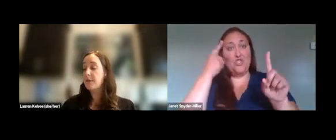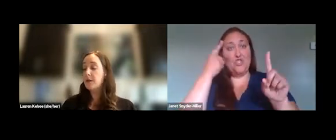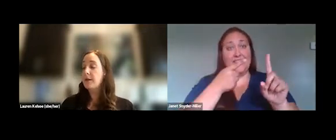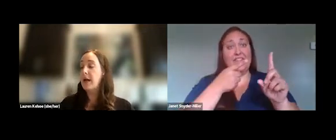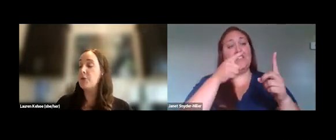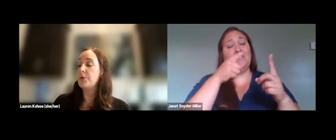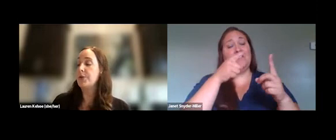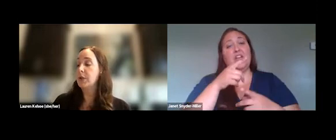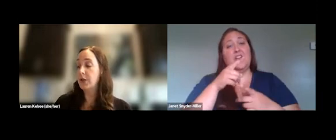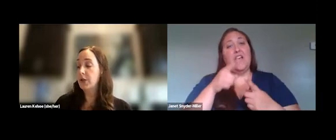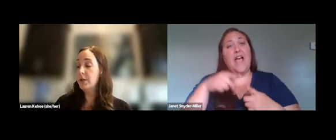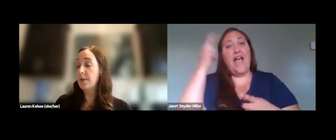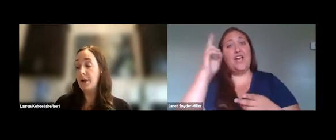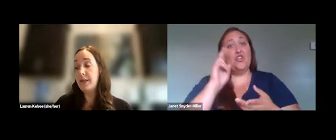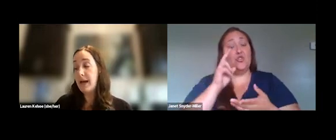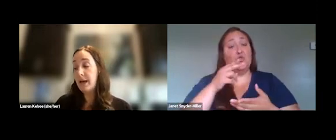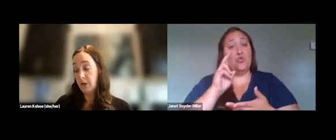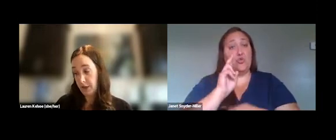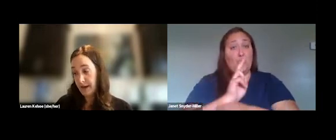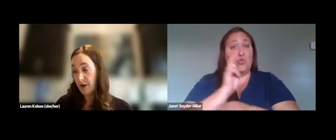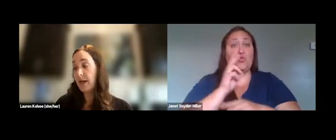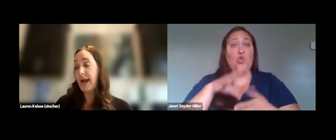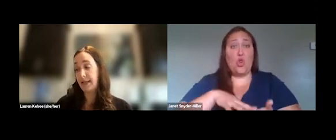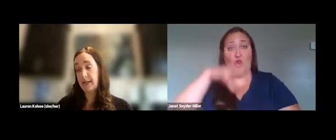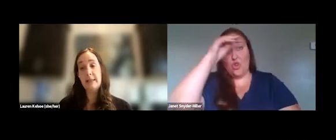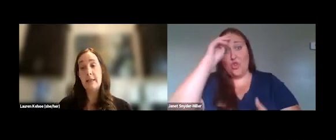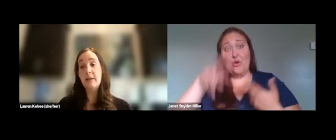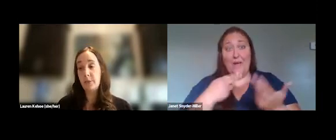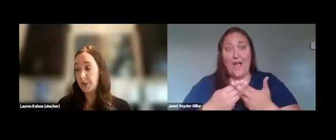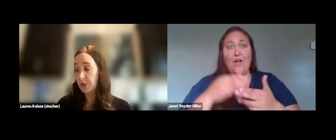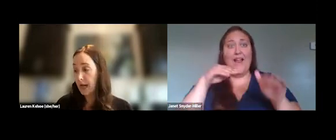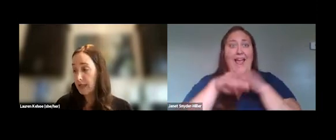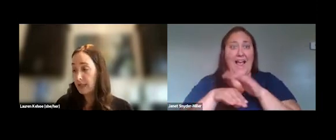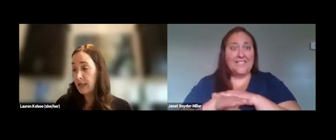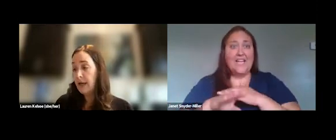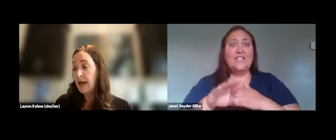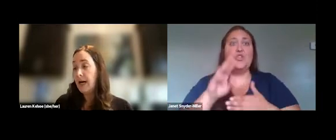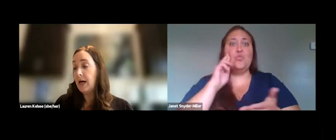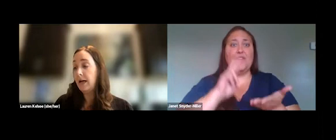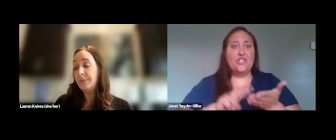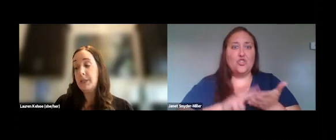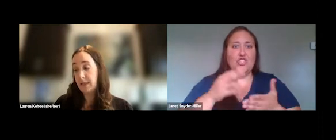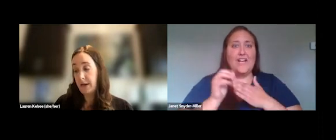to discover how users learn about and access the research guides,